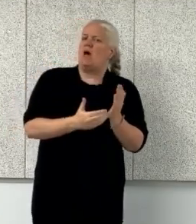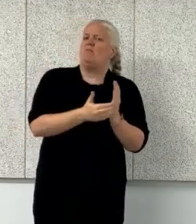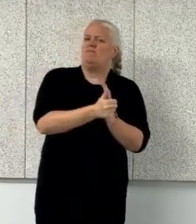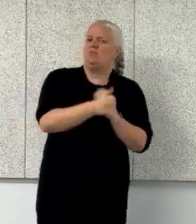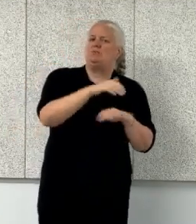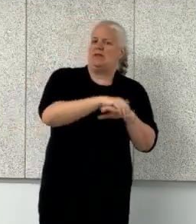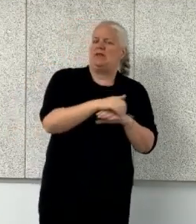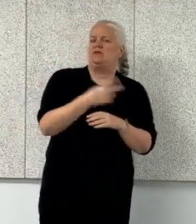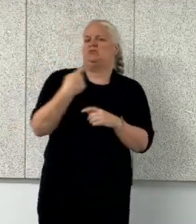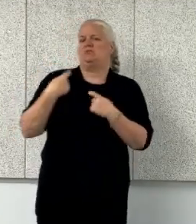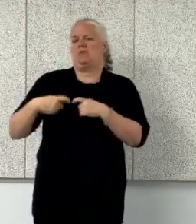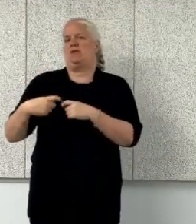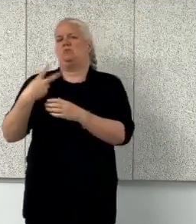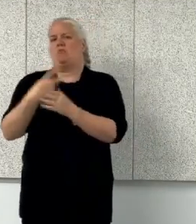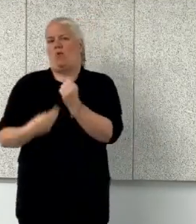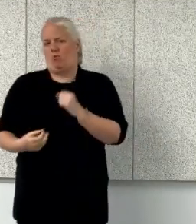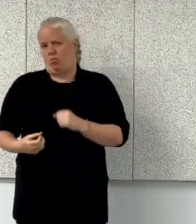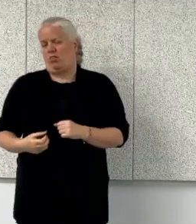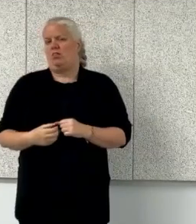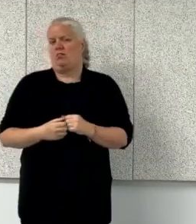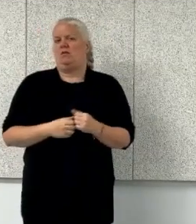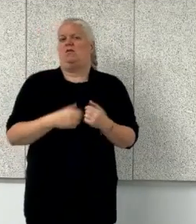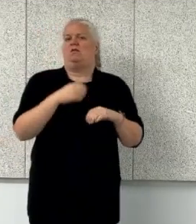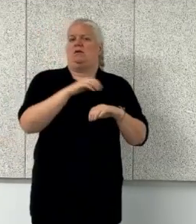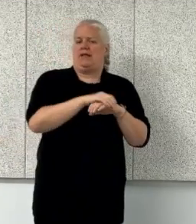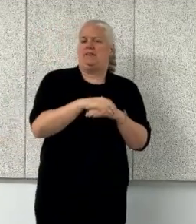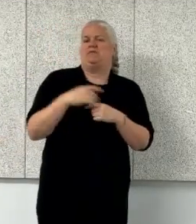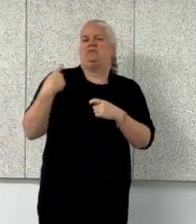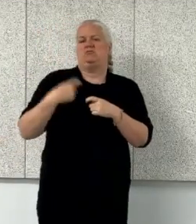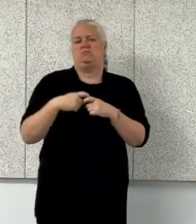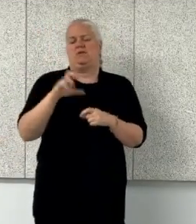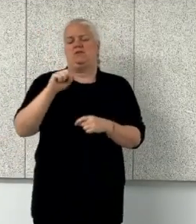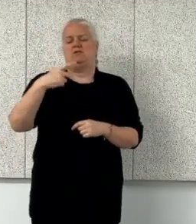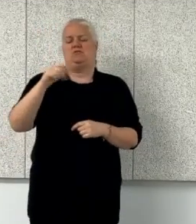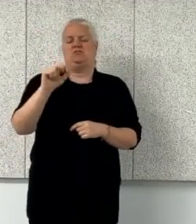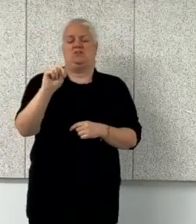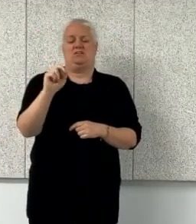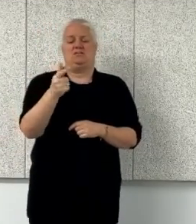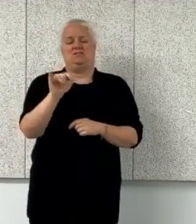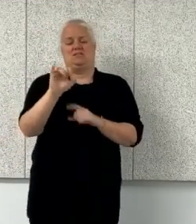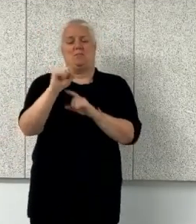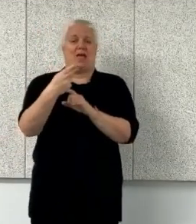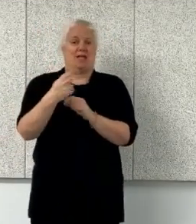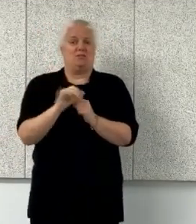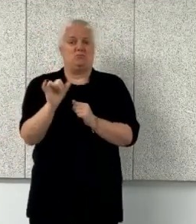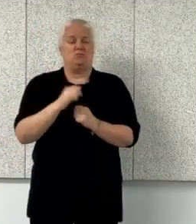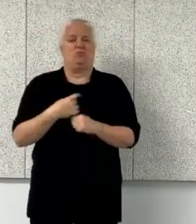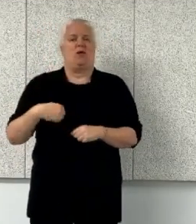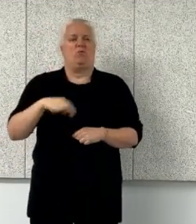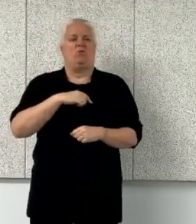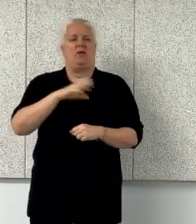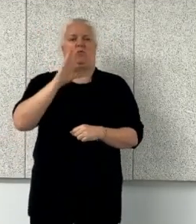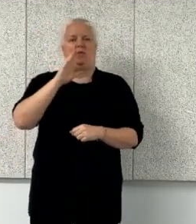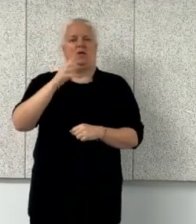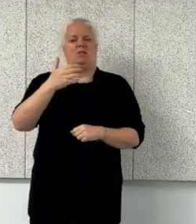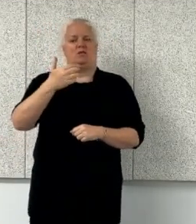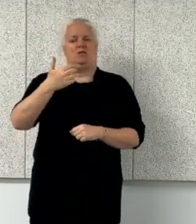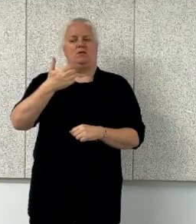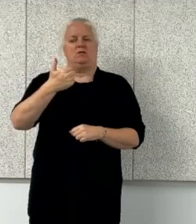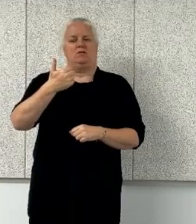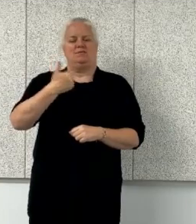English, Spanish, Spanglish. We self-translate, you know, we'll overdub ourselves by repeating ourselves in both